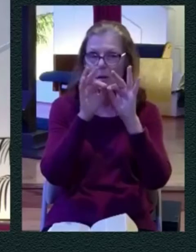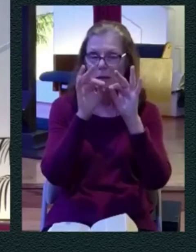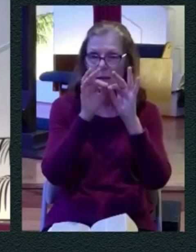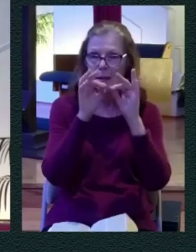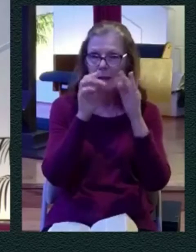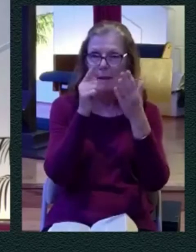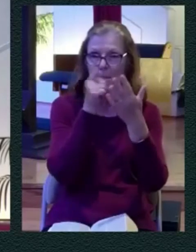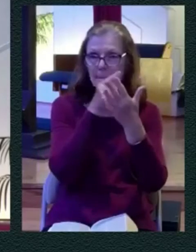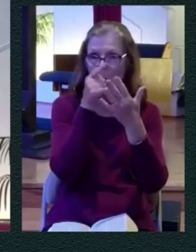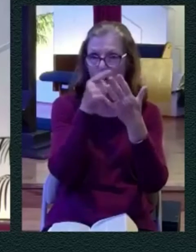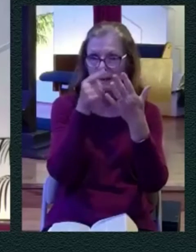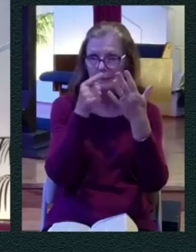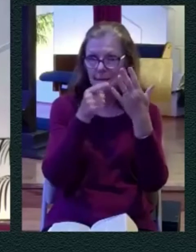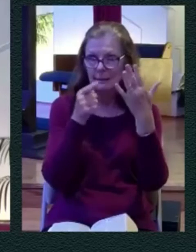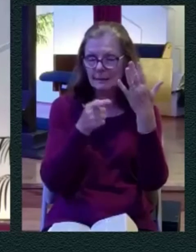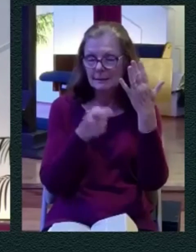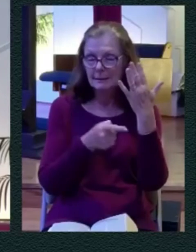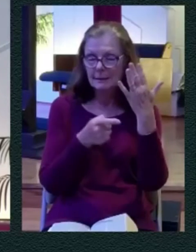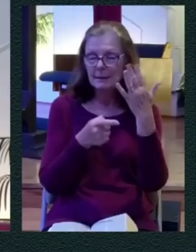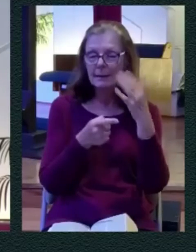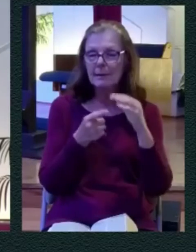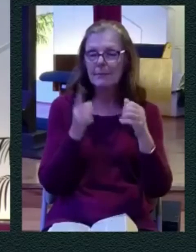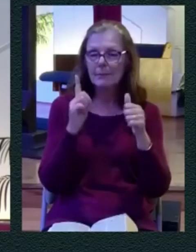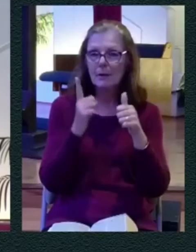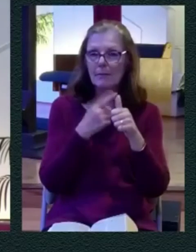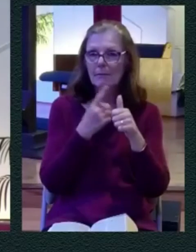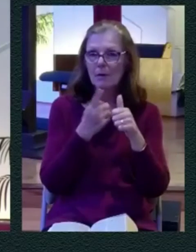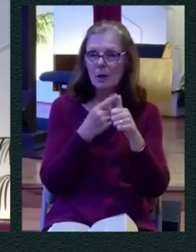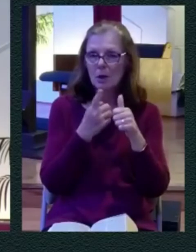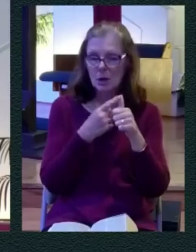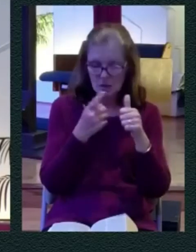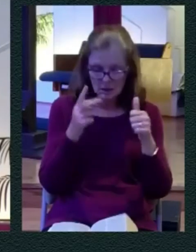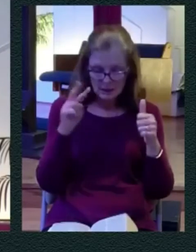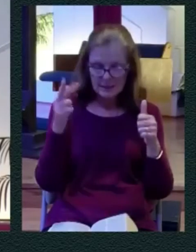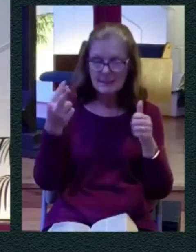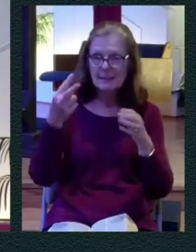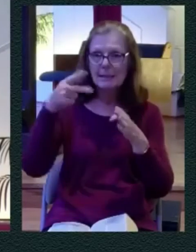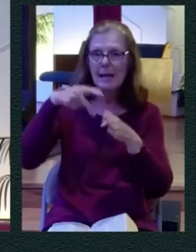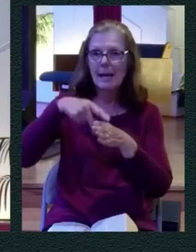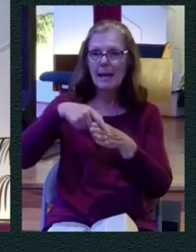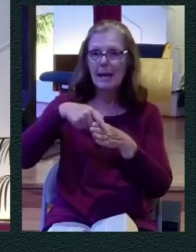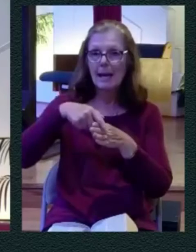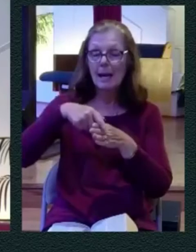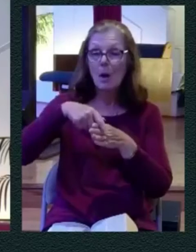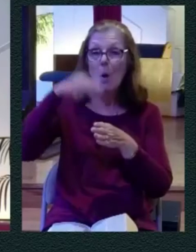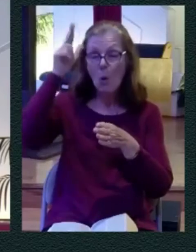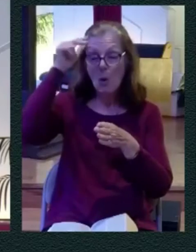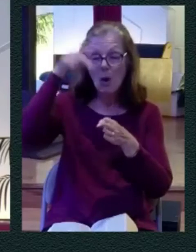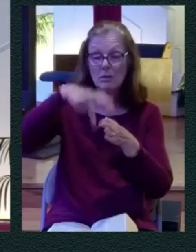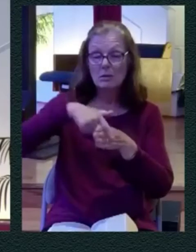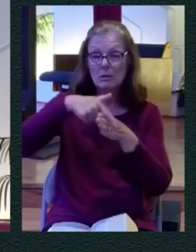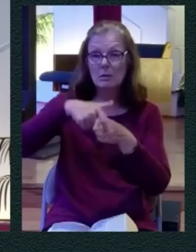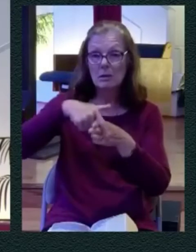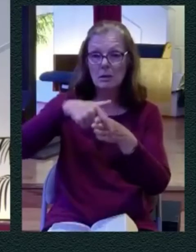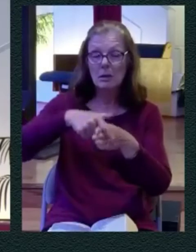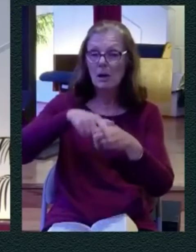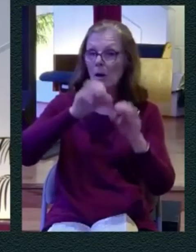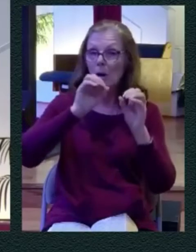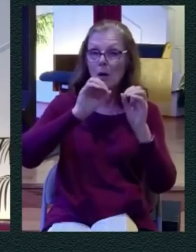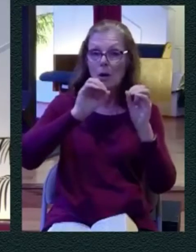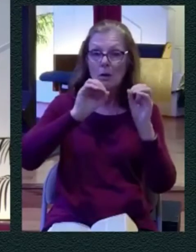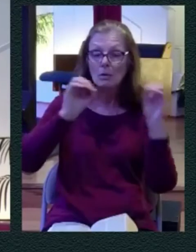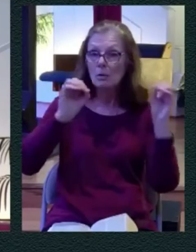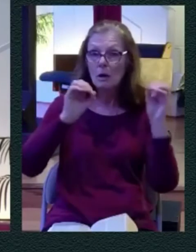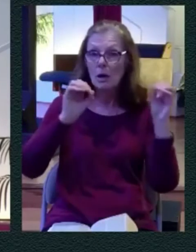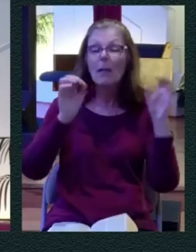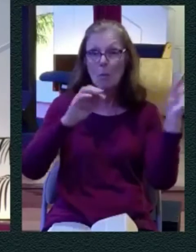fresh in our minds. First of all, in the second horse, we had the advent of war. Peace was taken from the earth,